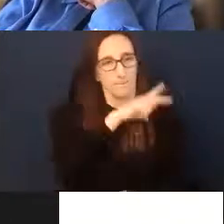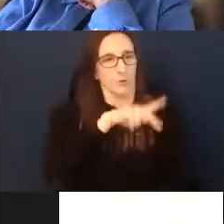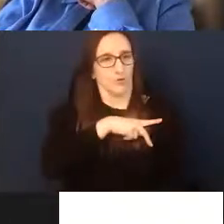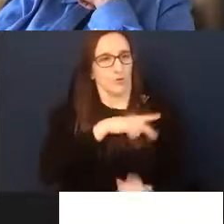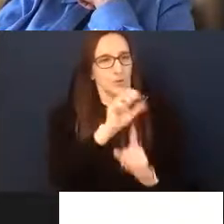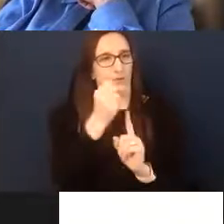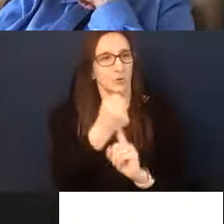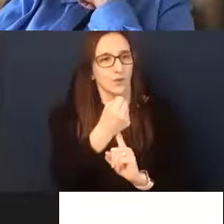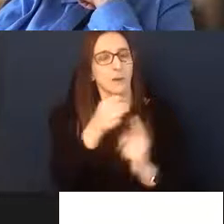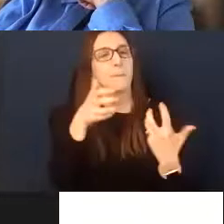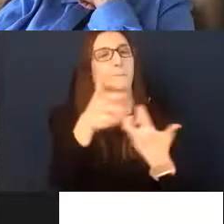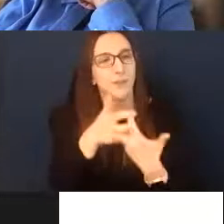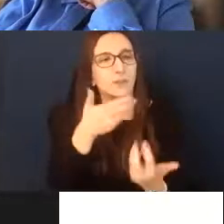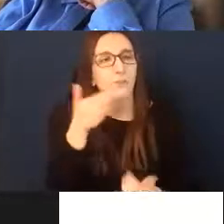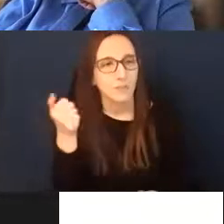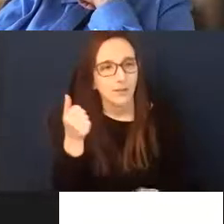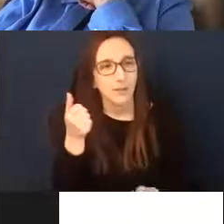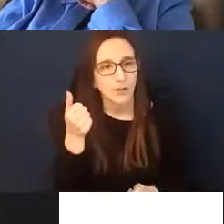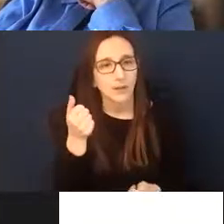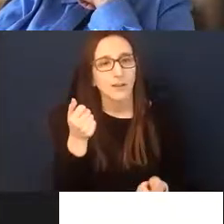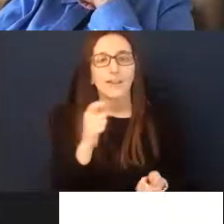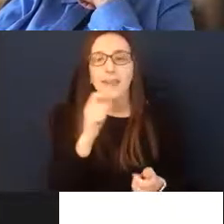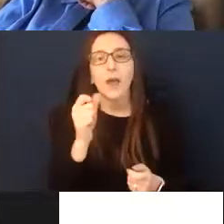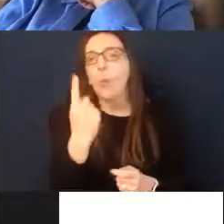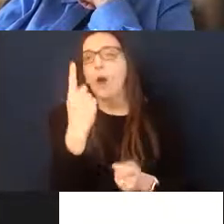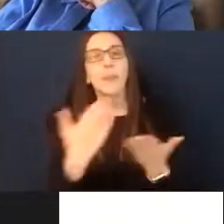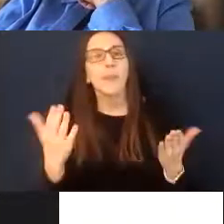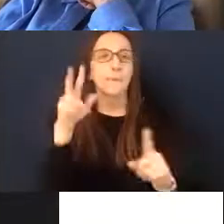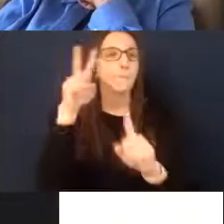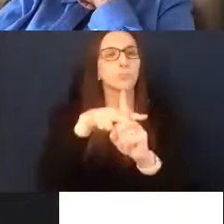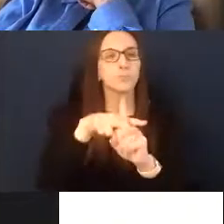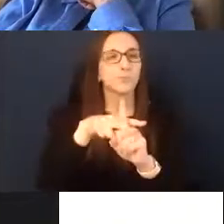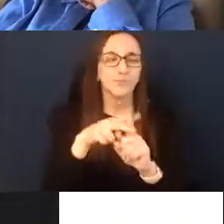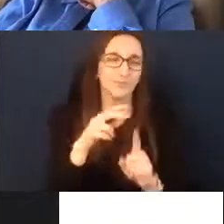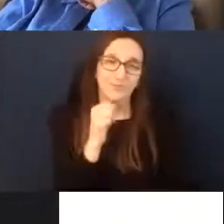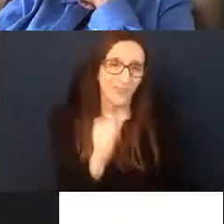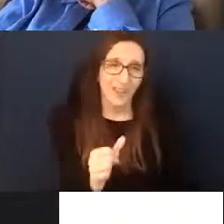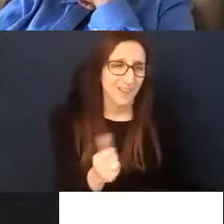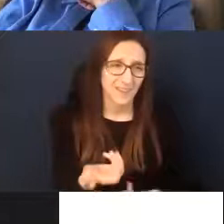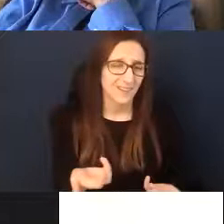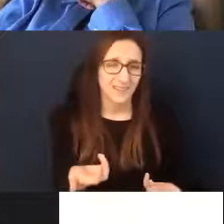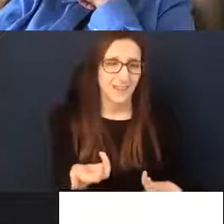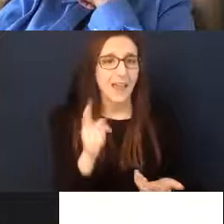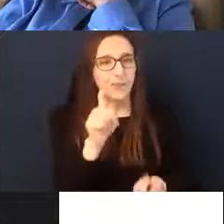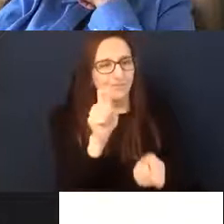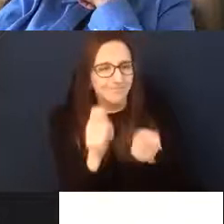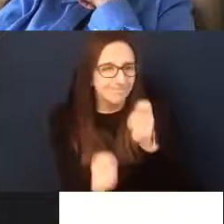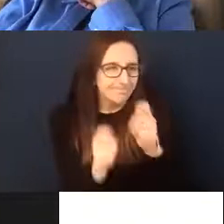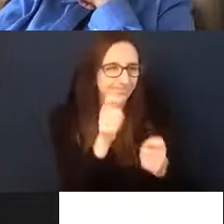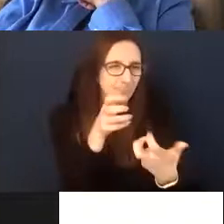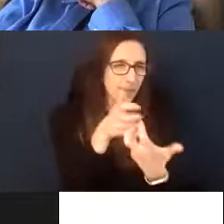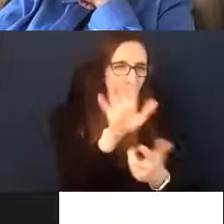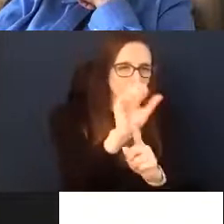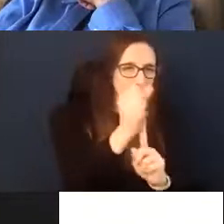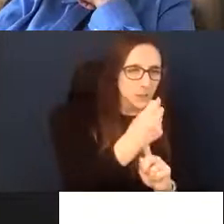we all have to make things accommodate for you. One blanket of a diet isn't going to work for everyone. I